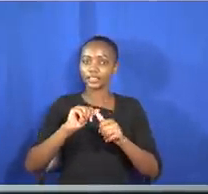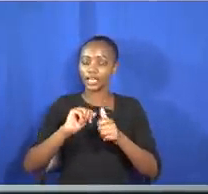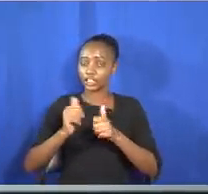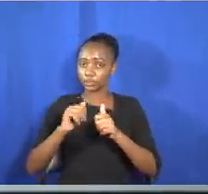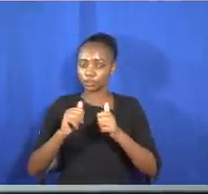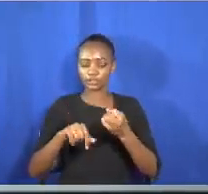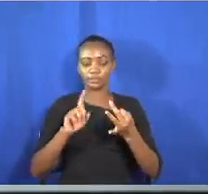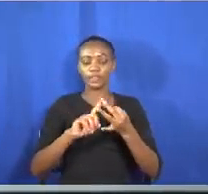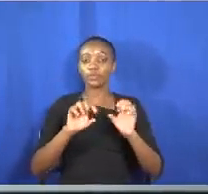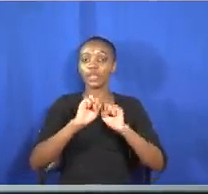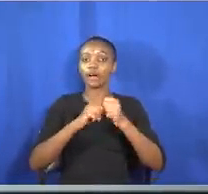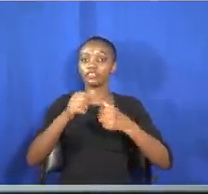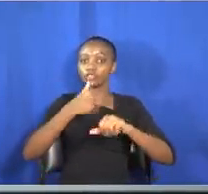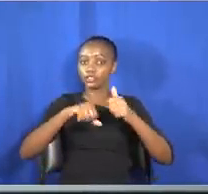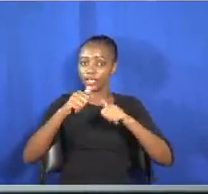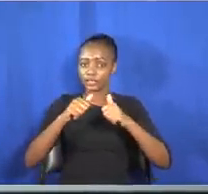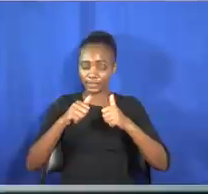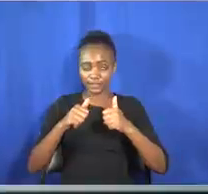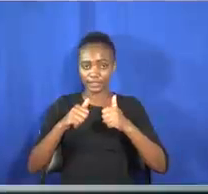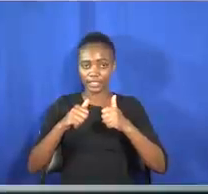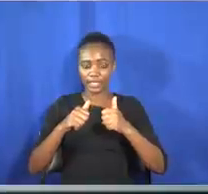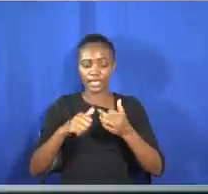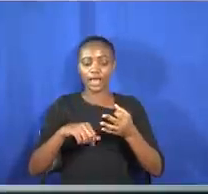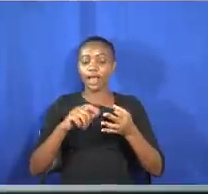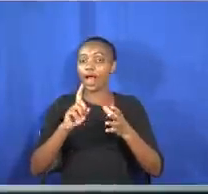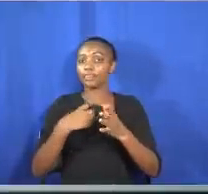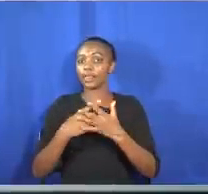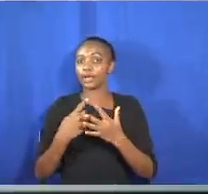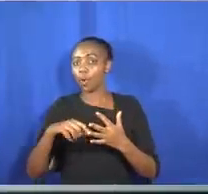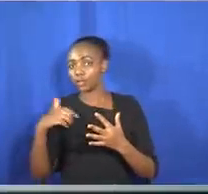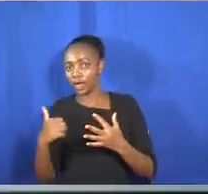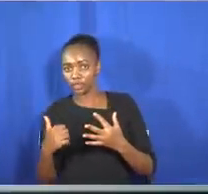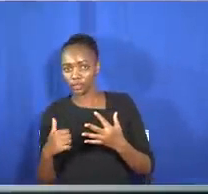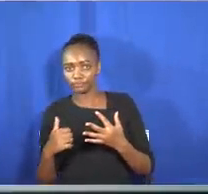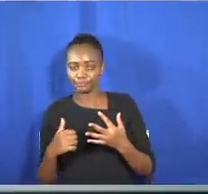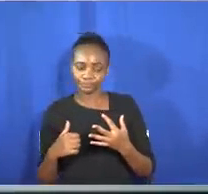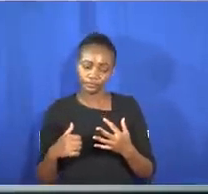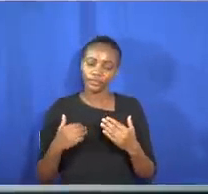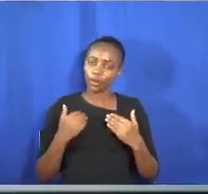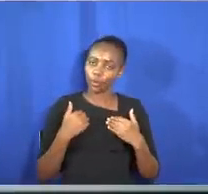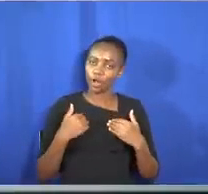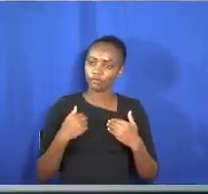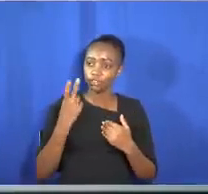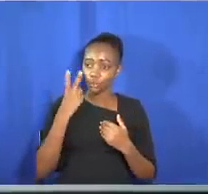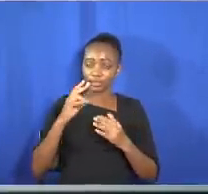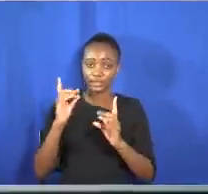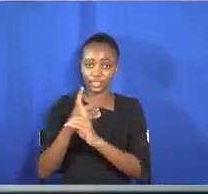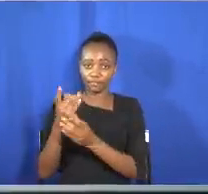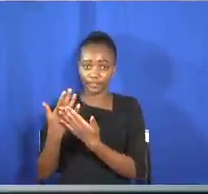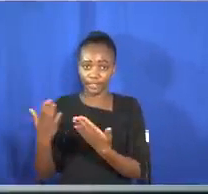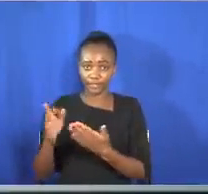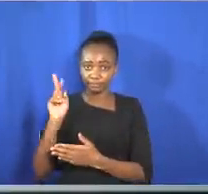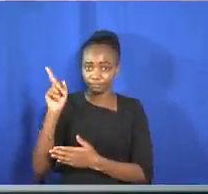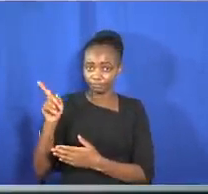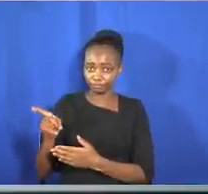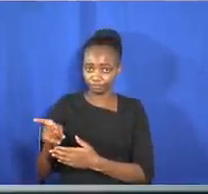social sciences and STEM at the senior school. And then on the right hand side,